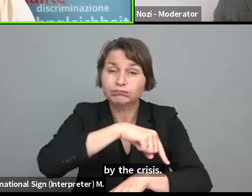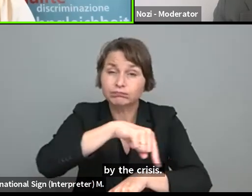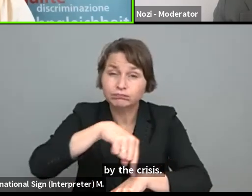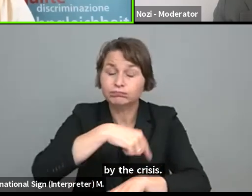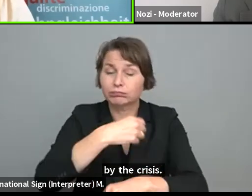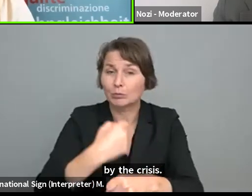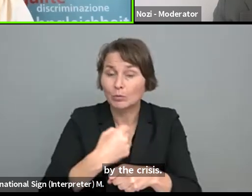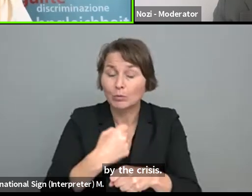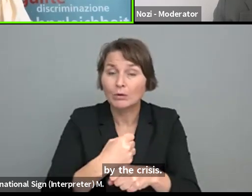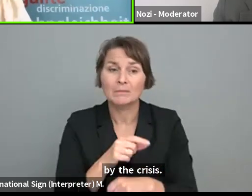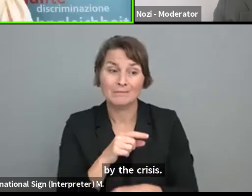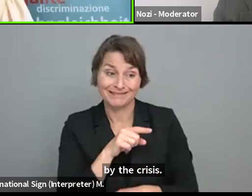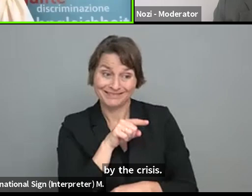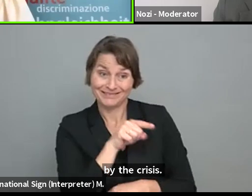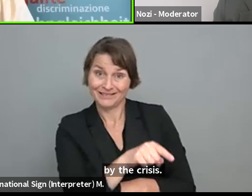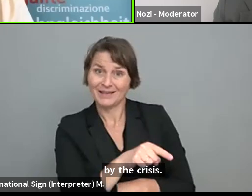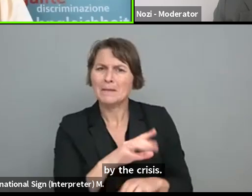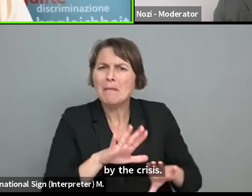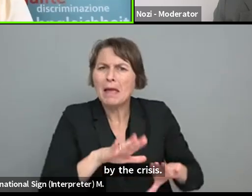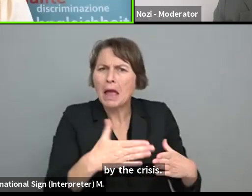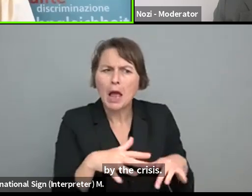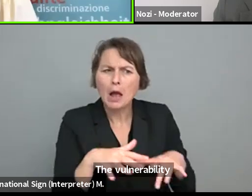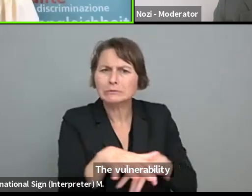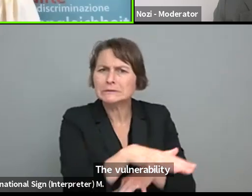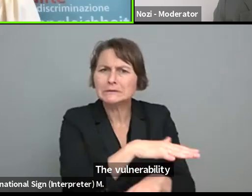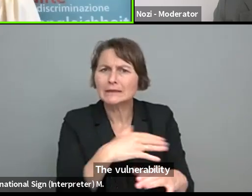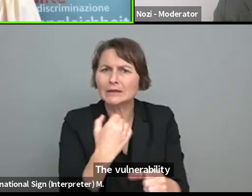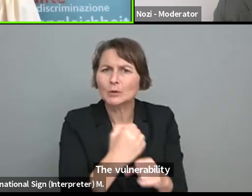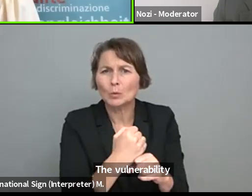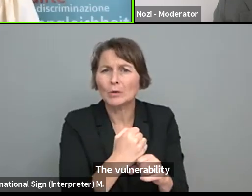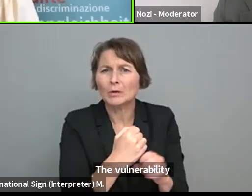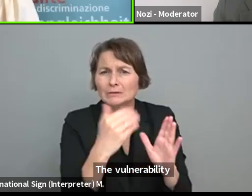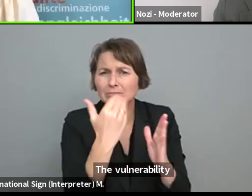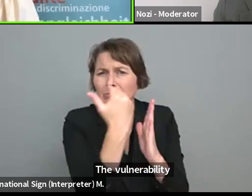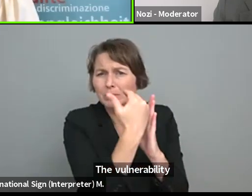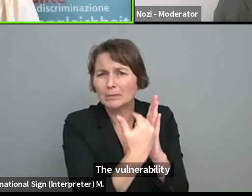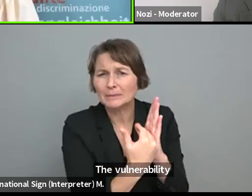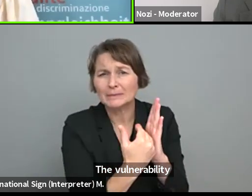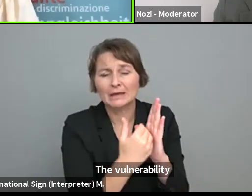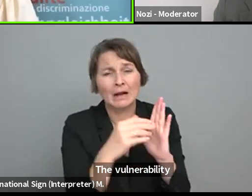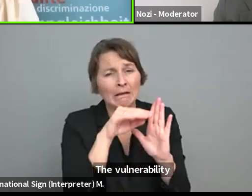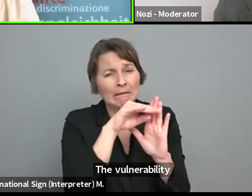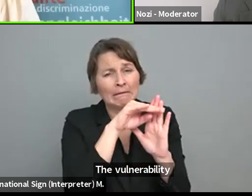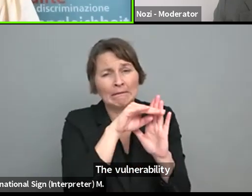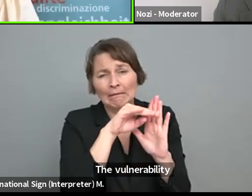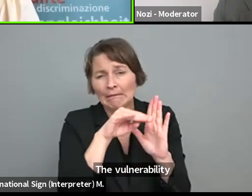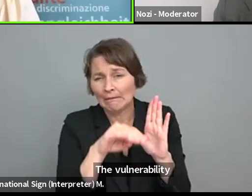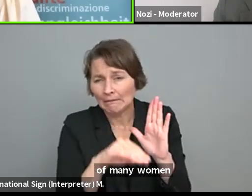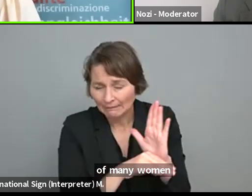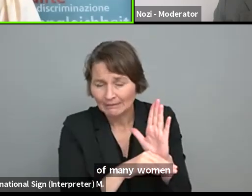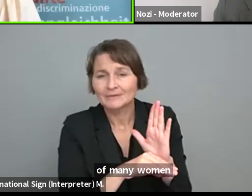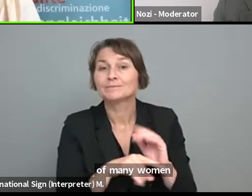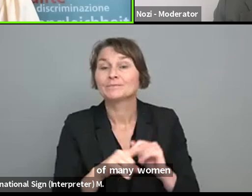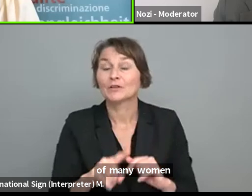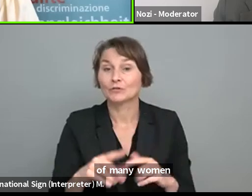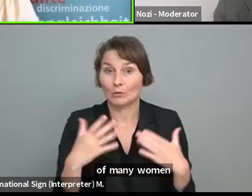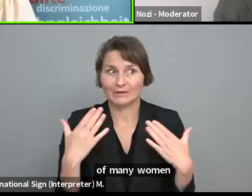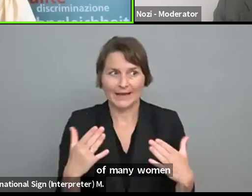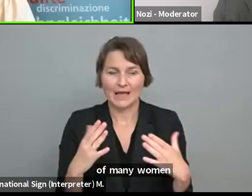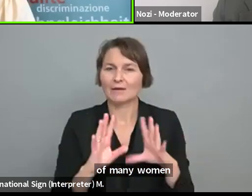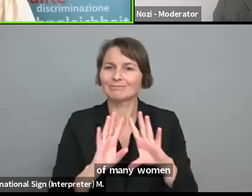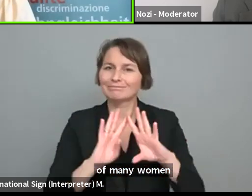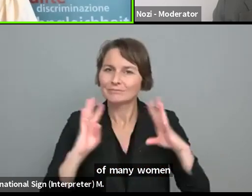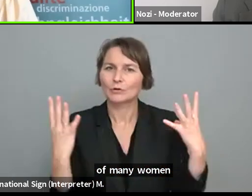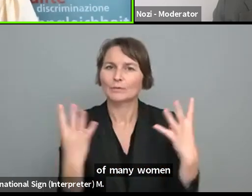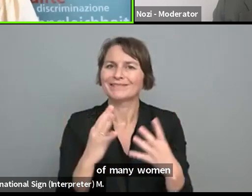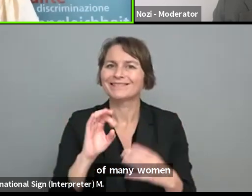conditions. The Equal Pay International Coalition, in short EPIC, calls for concerted efforts to